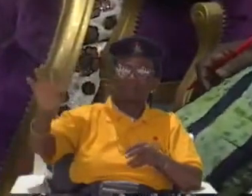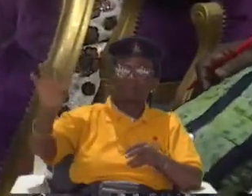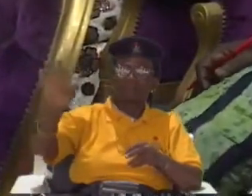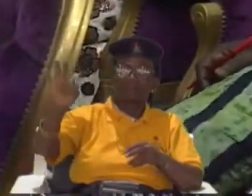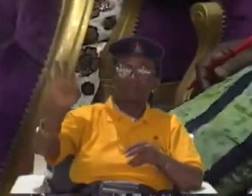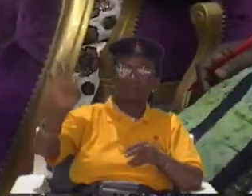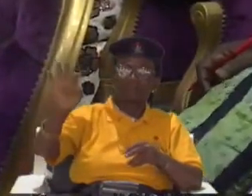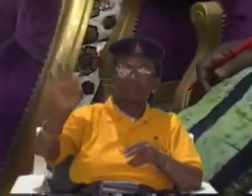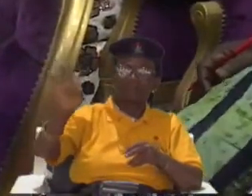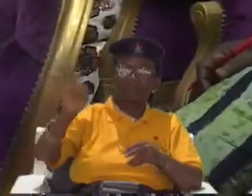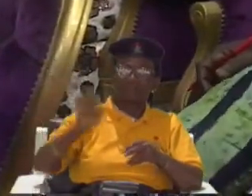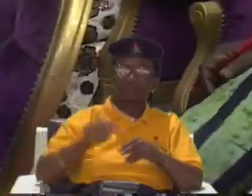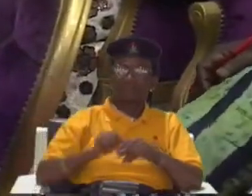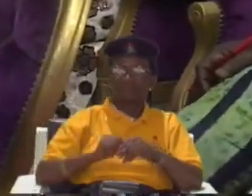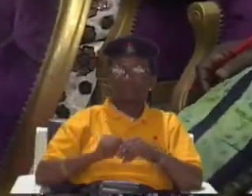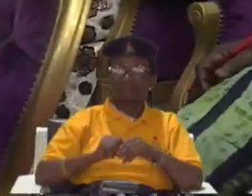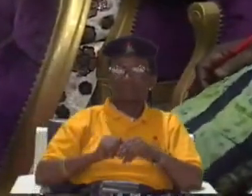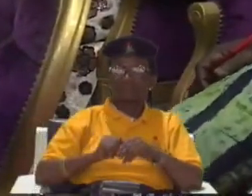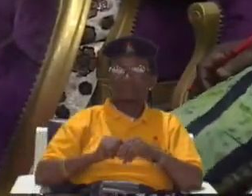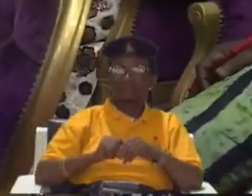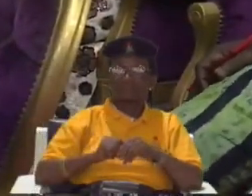20.